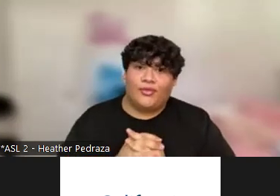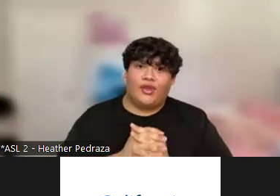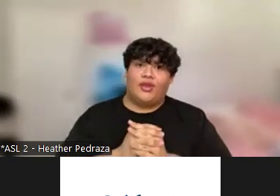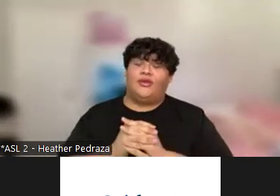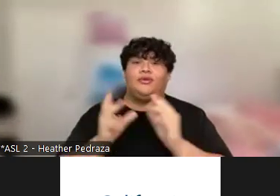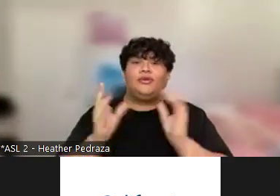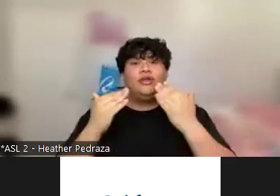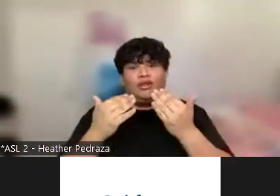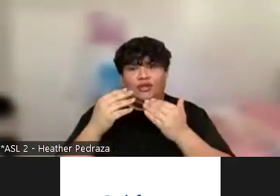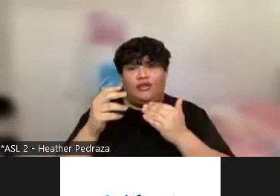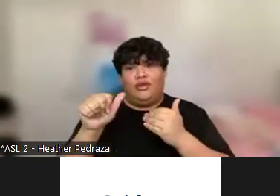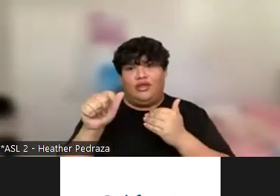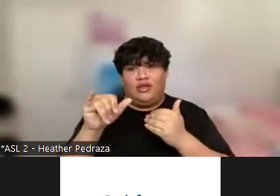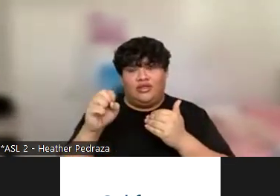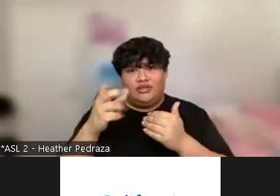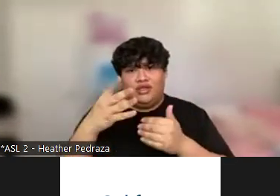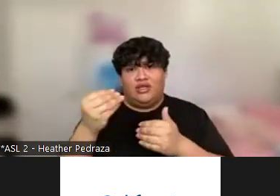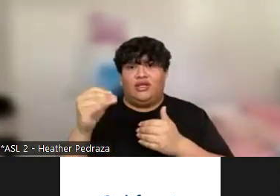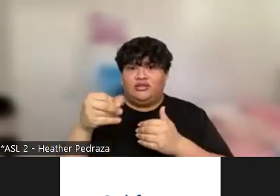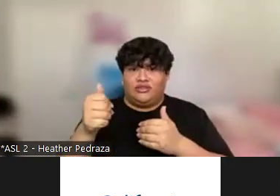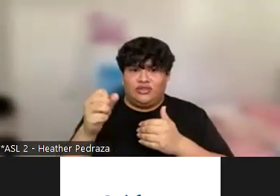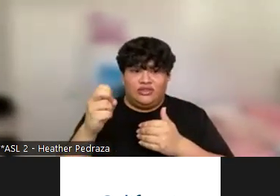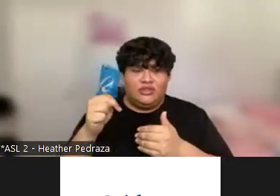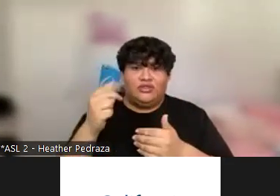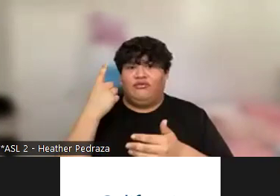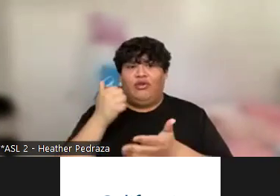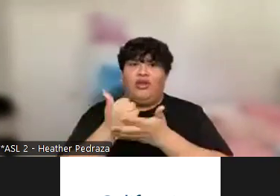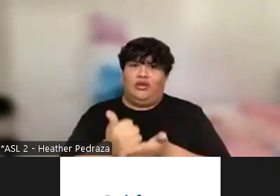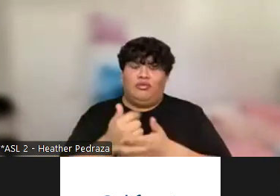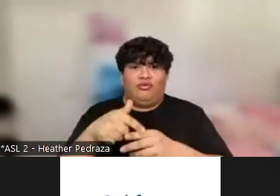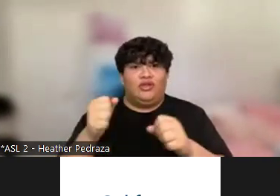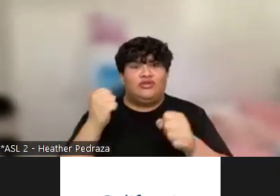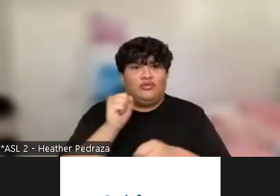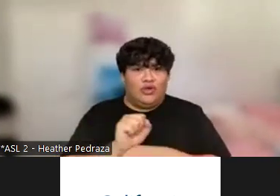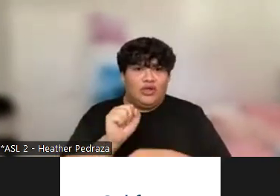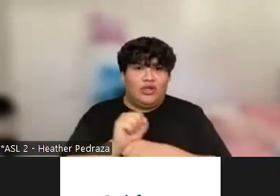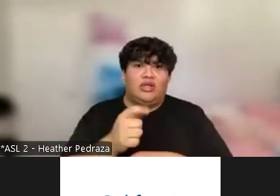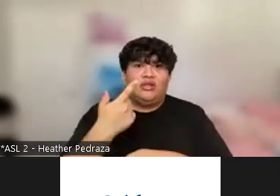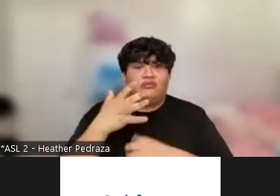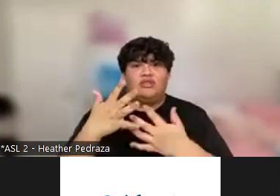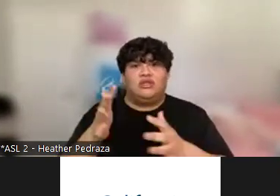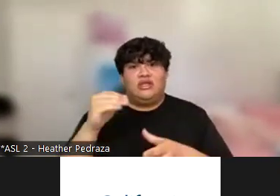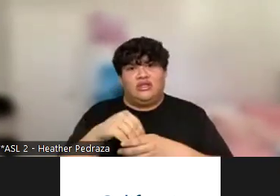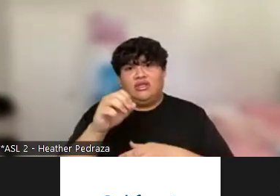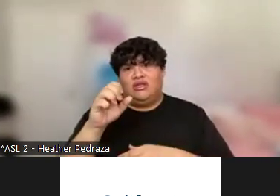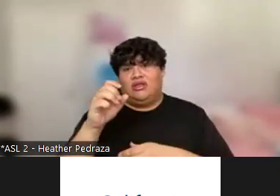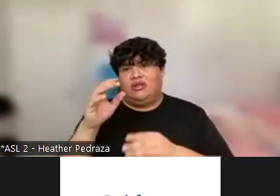Well, thank you, Alicia and Jason, for helping to provide that broad landscape of the work that has been done in the subcommittees last year.